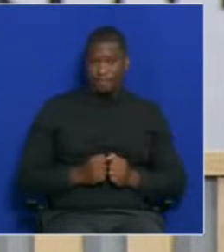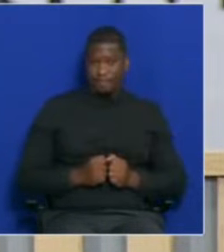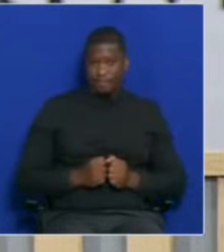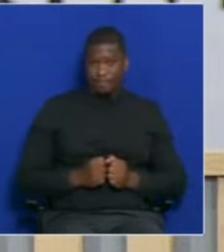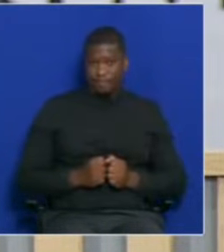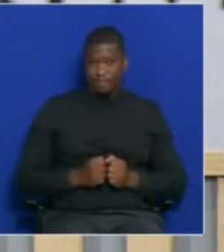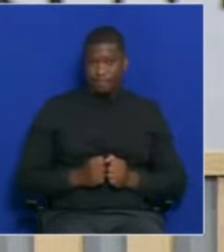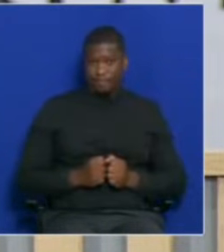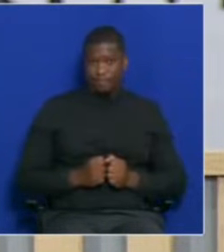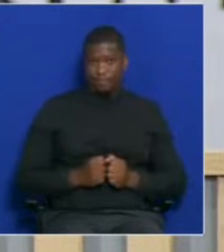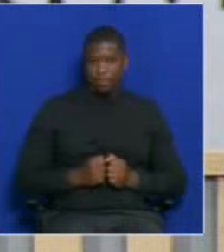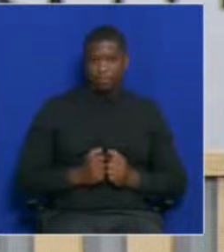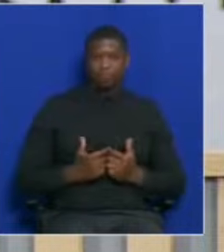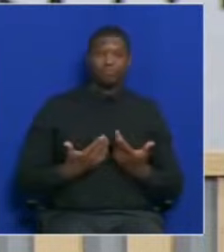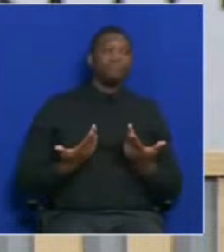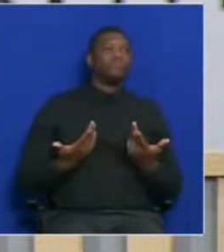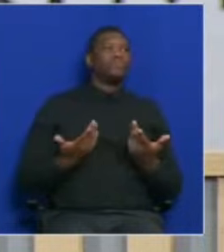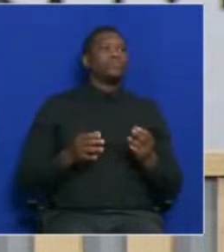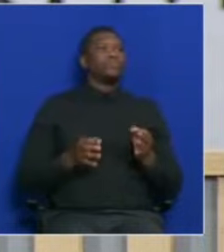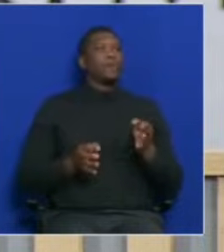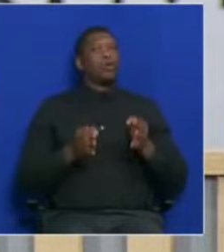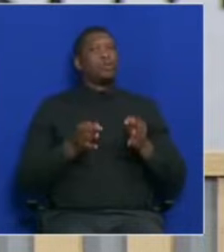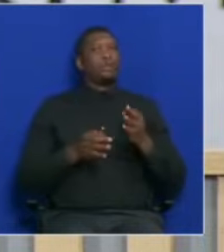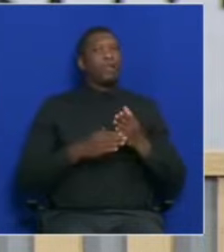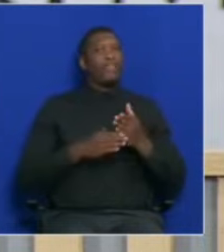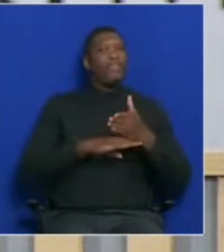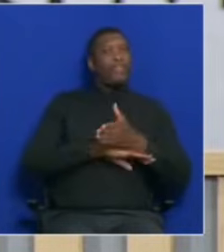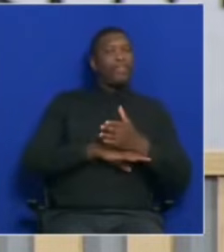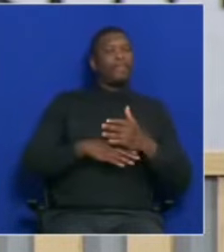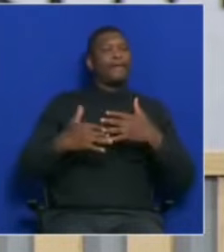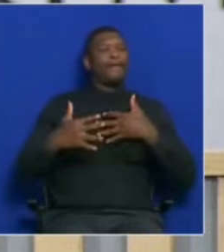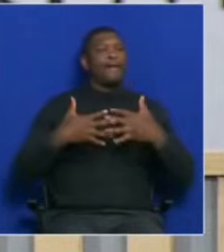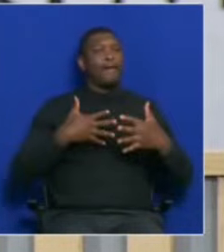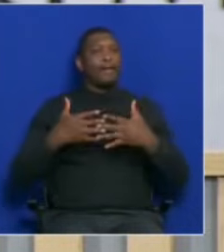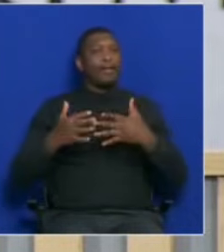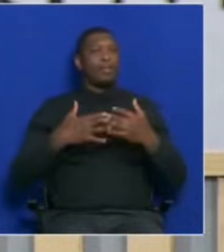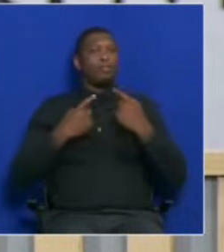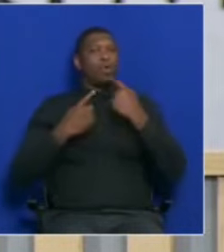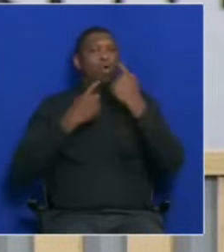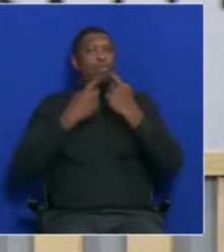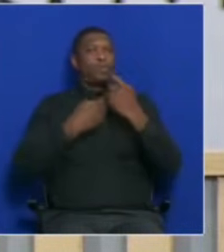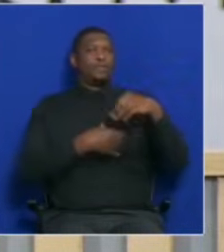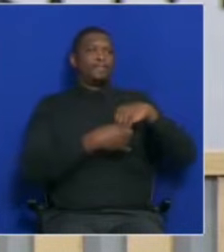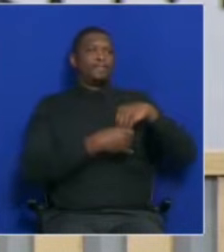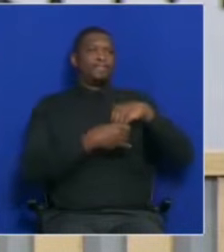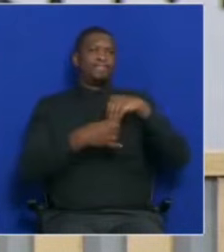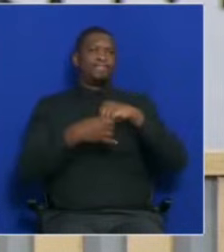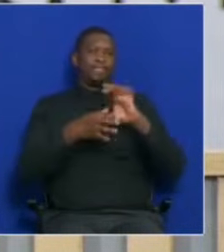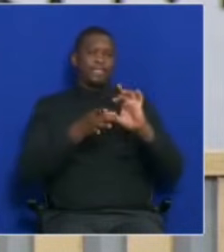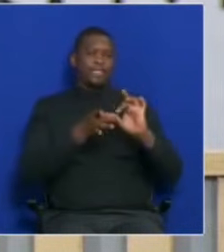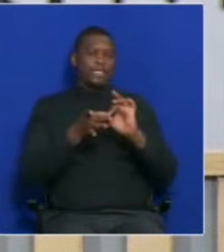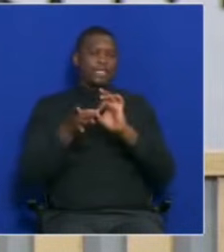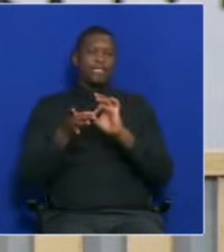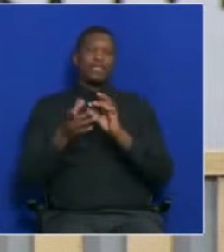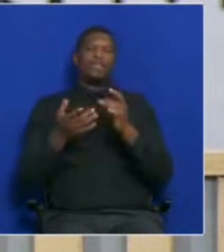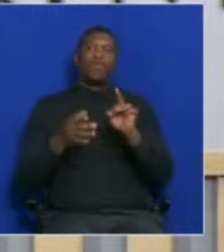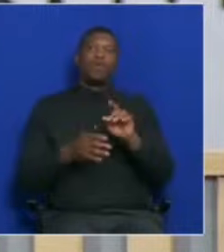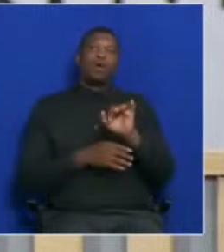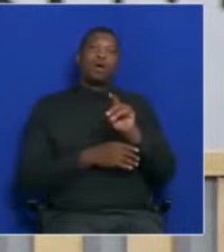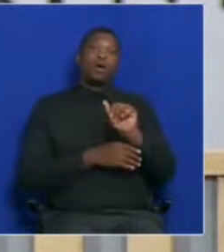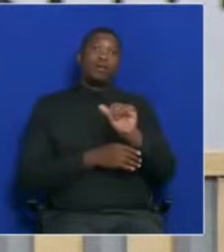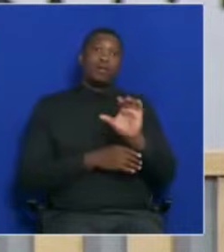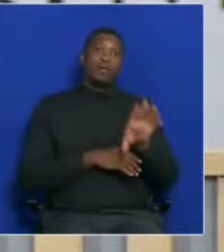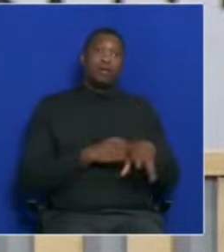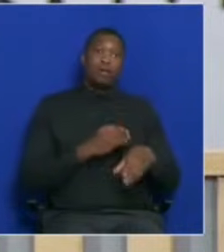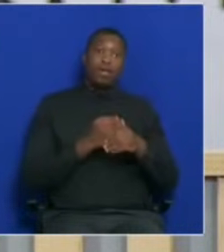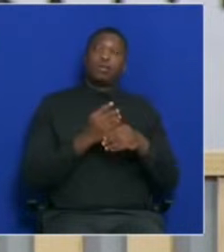political interference, whatever complaints they might have in relation to how IDEC is run, and of course even public about the work